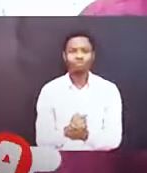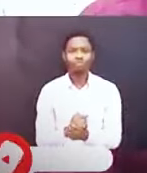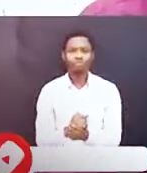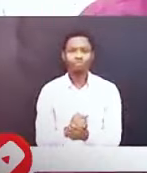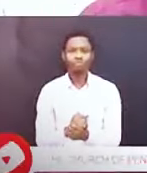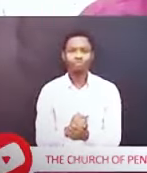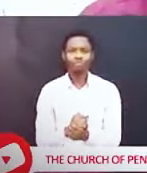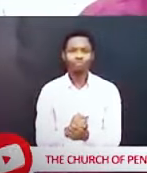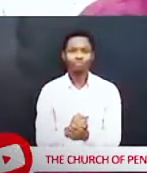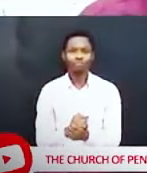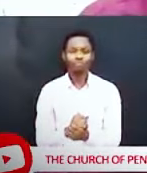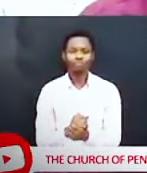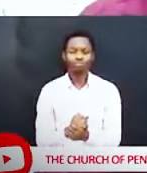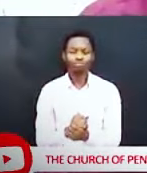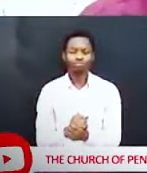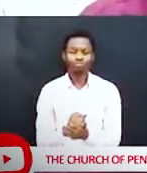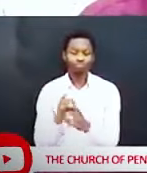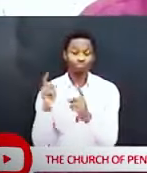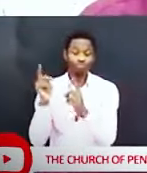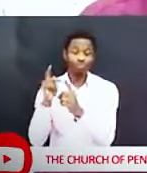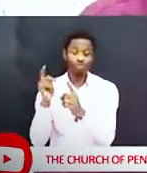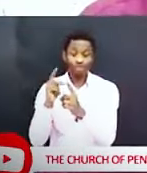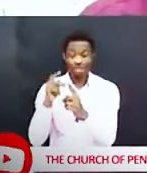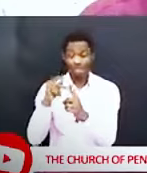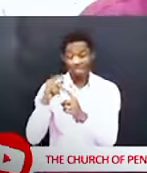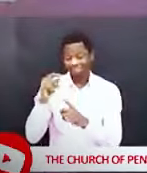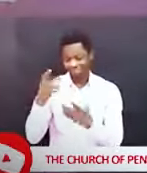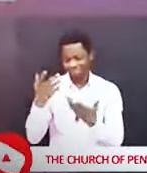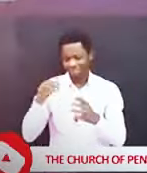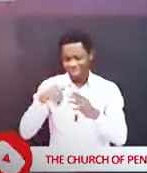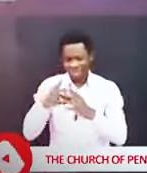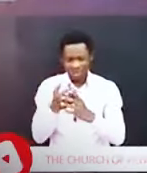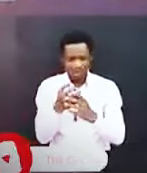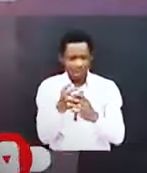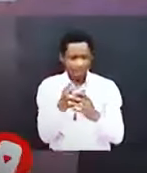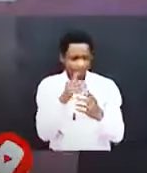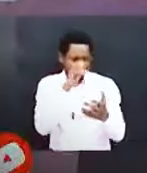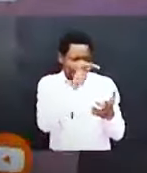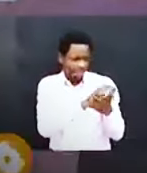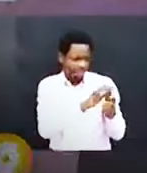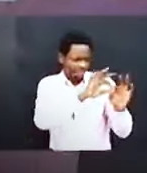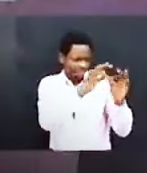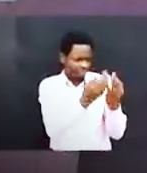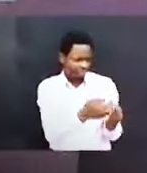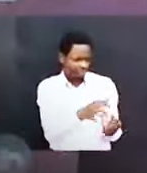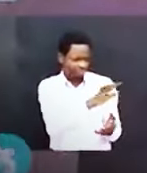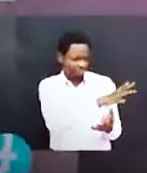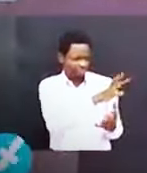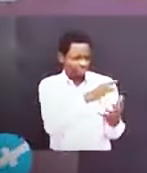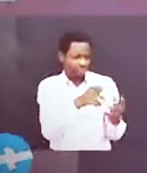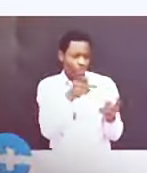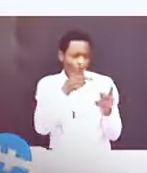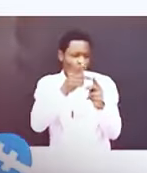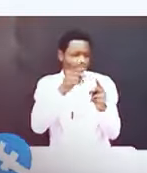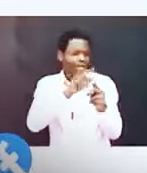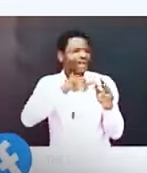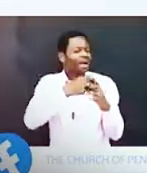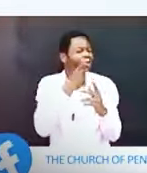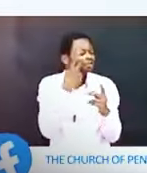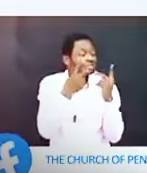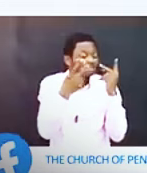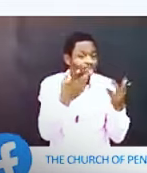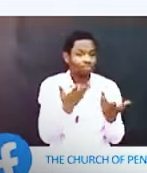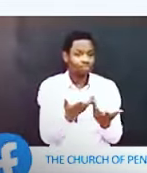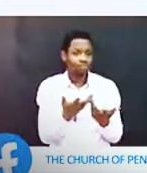Let me turn to the Puritans' view of marriage and family life. The Puritans